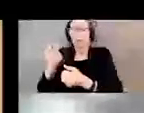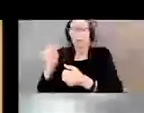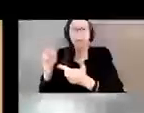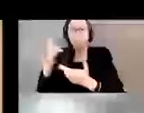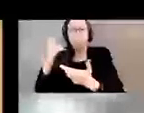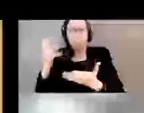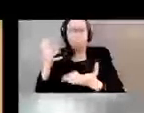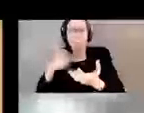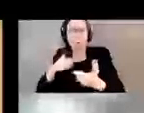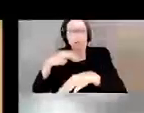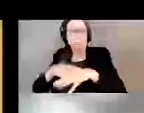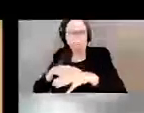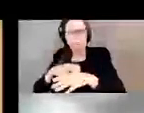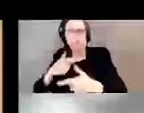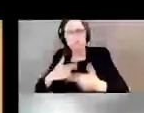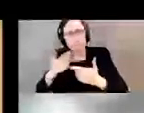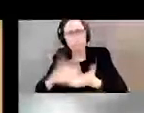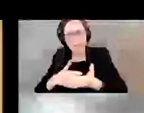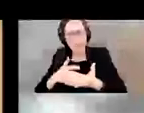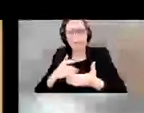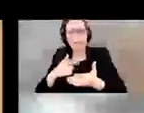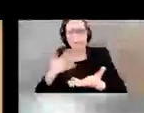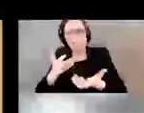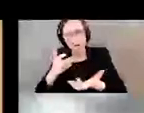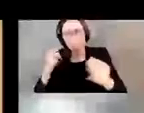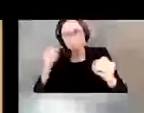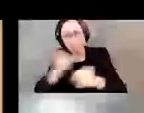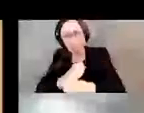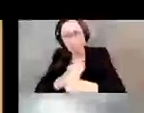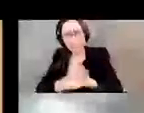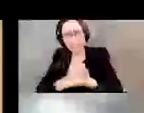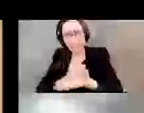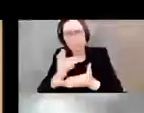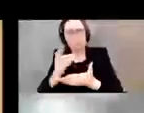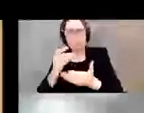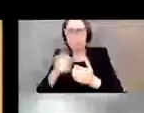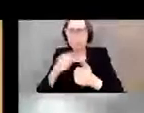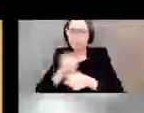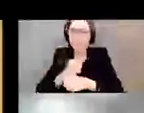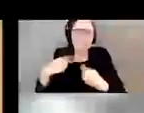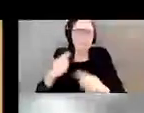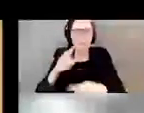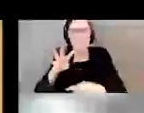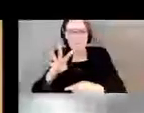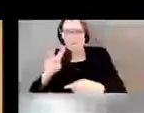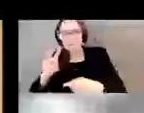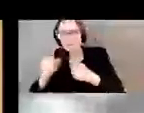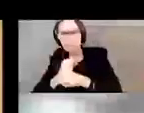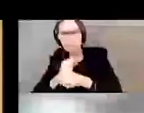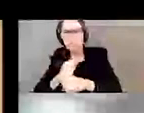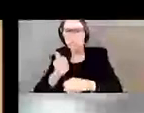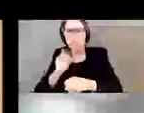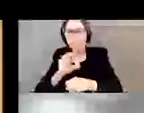want a cessation of fighting. There's been fighting for the better part of 42 years from 1979